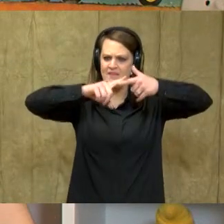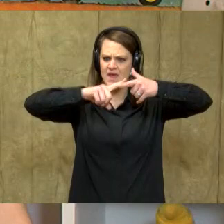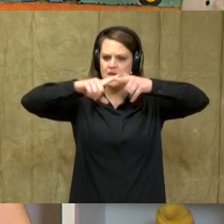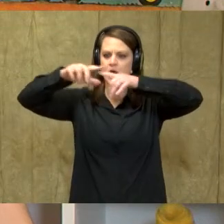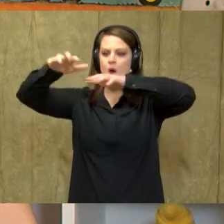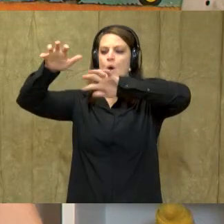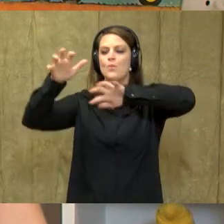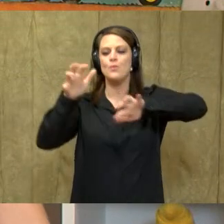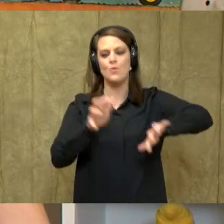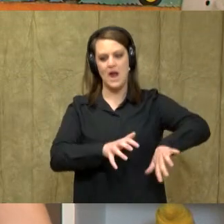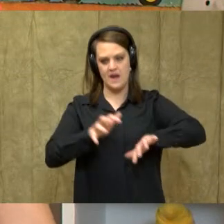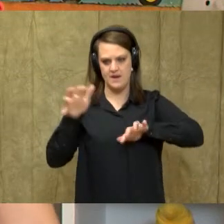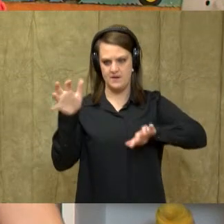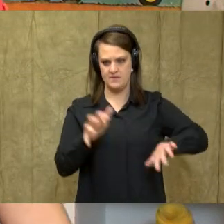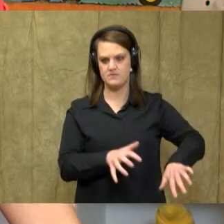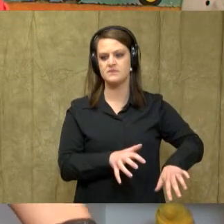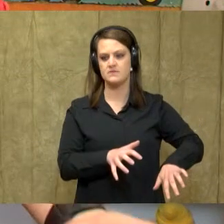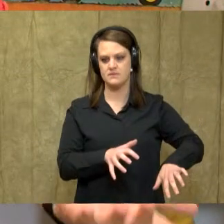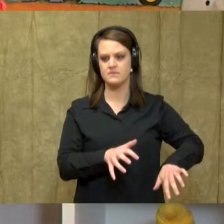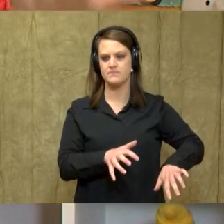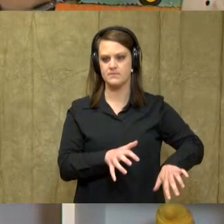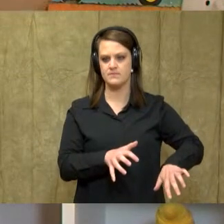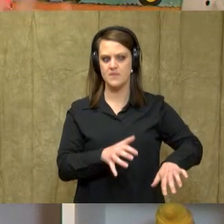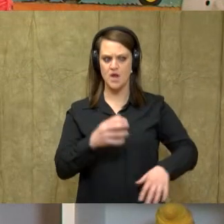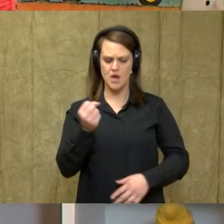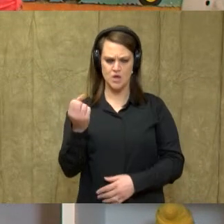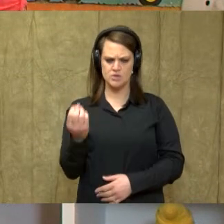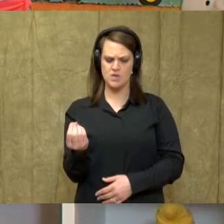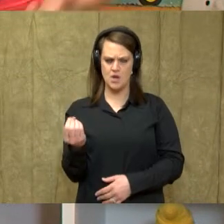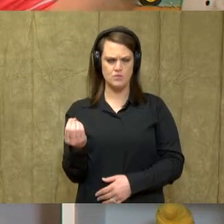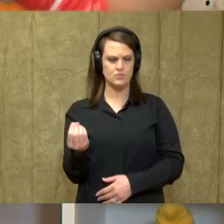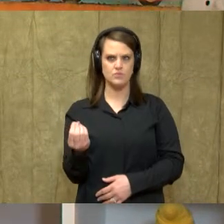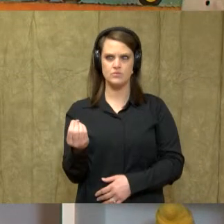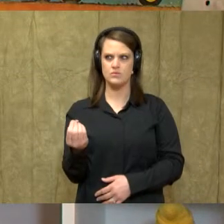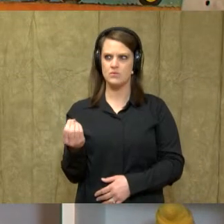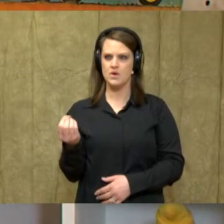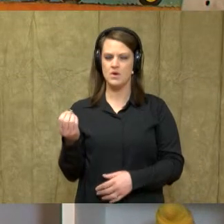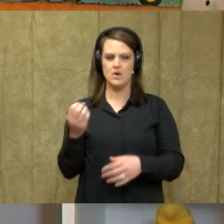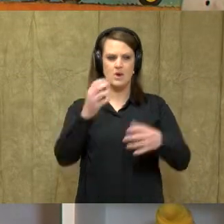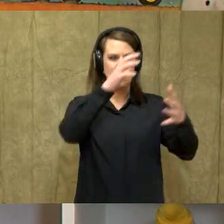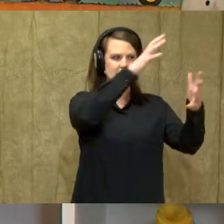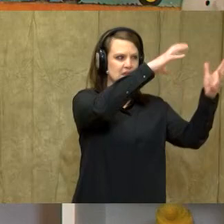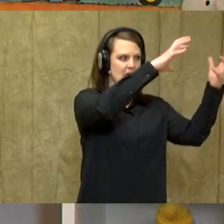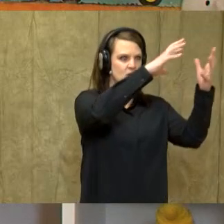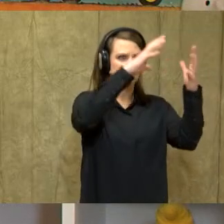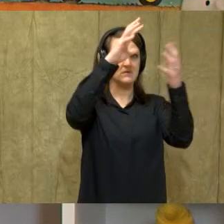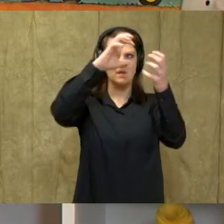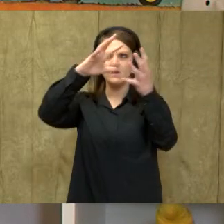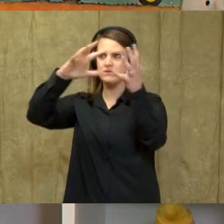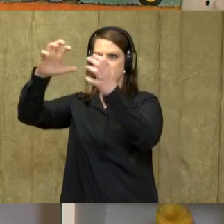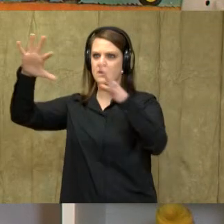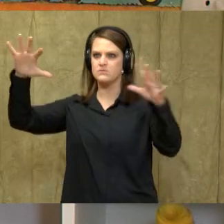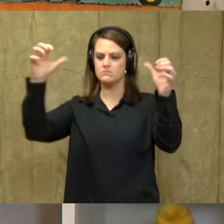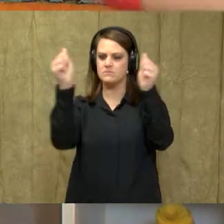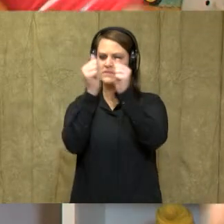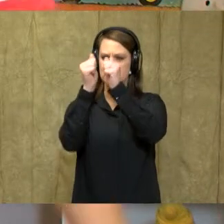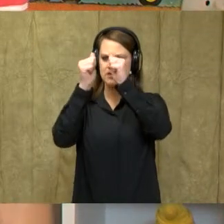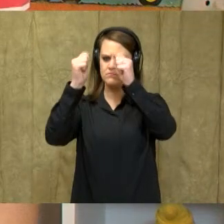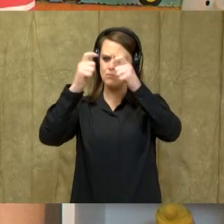rained. So, if it rained when all the clouds got together,